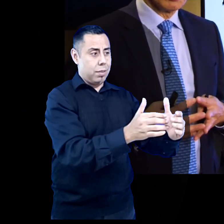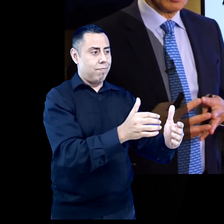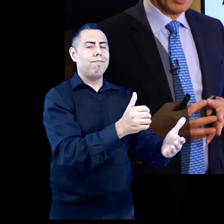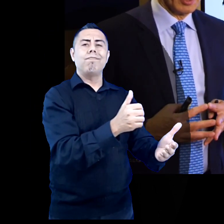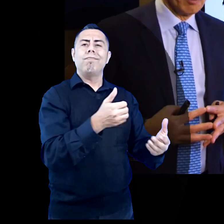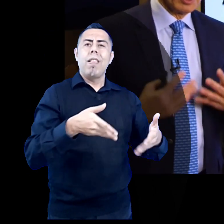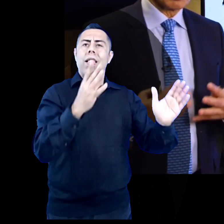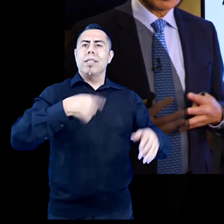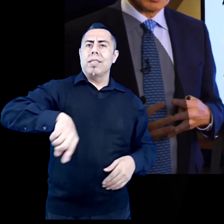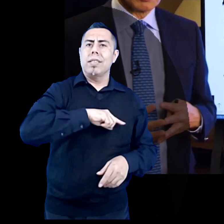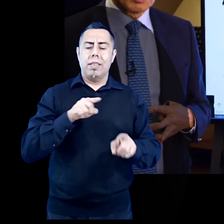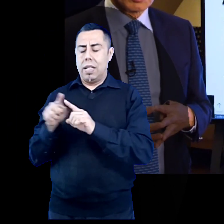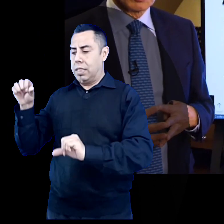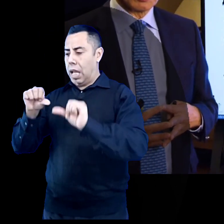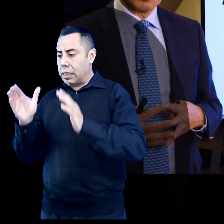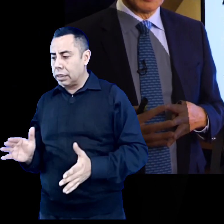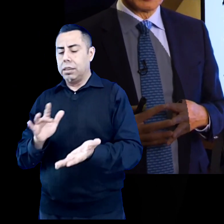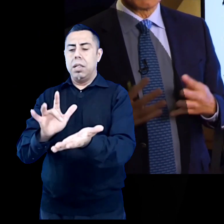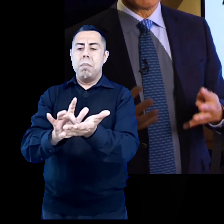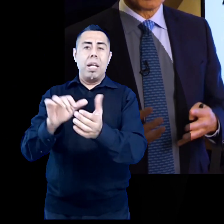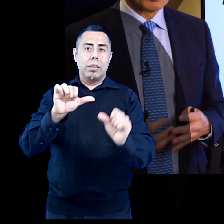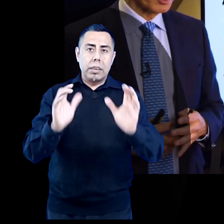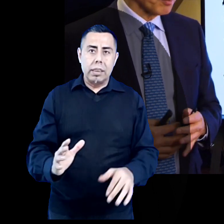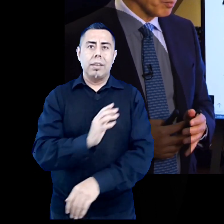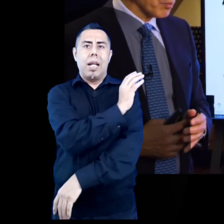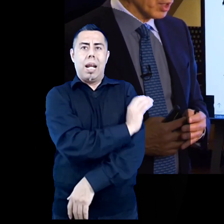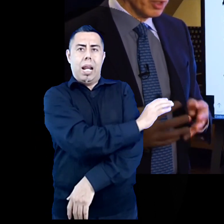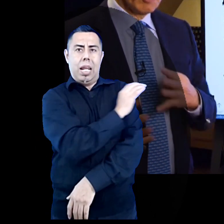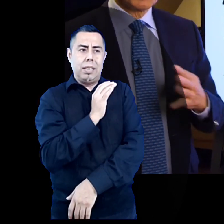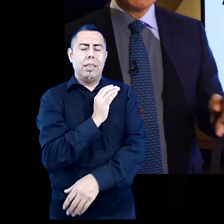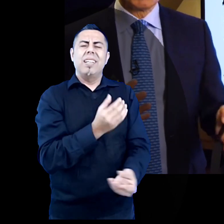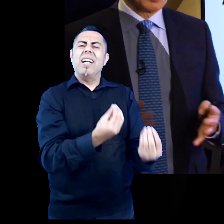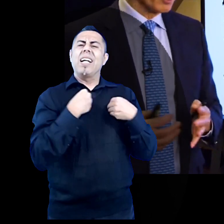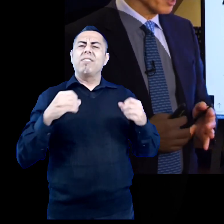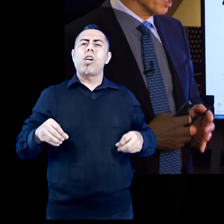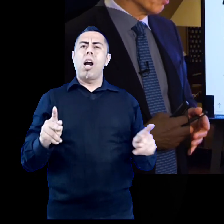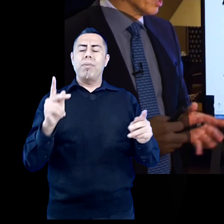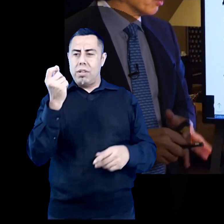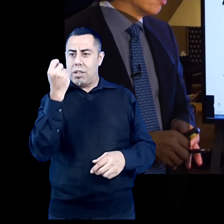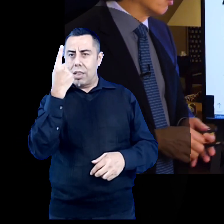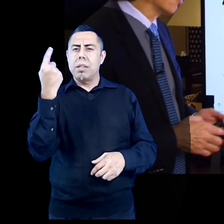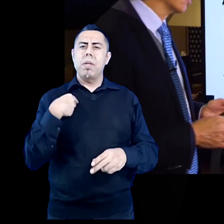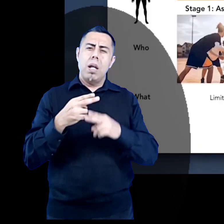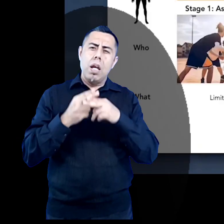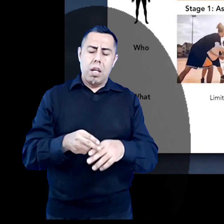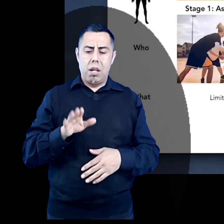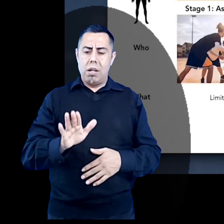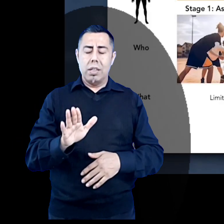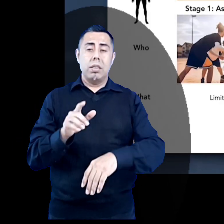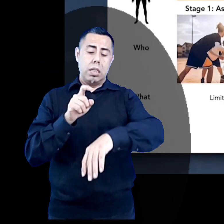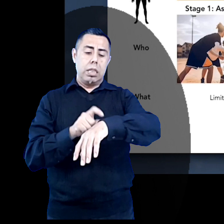scientists and medical scientists and clinicians, an opportunity to understand what I call